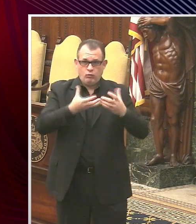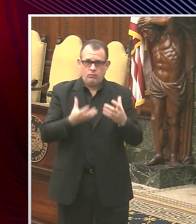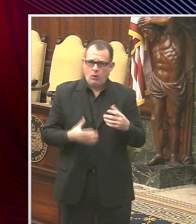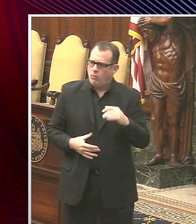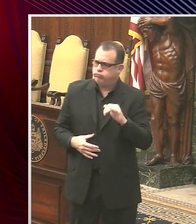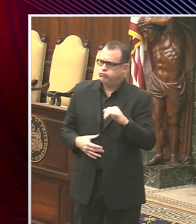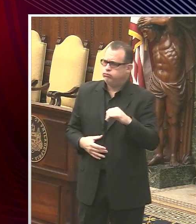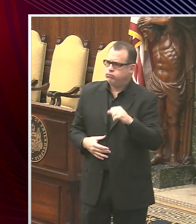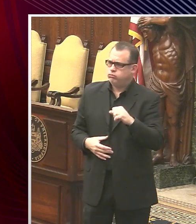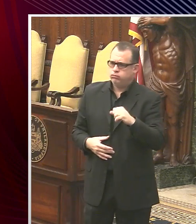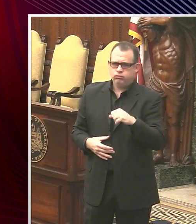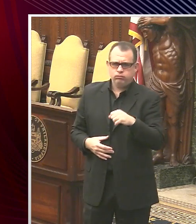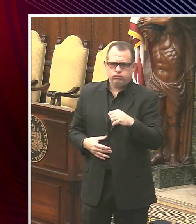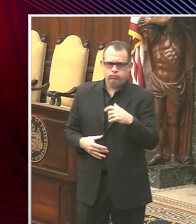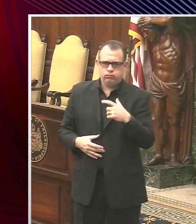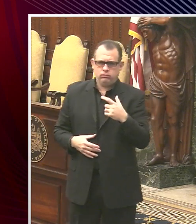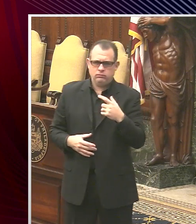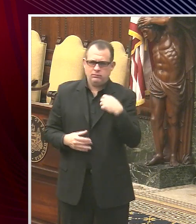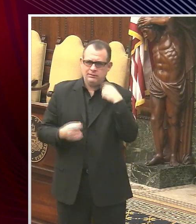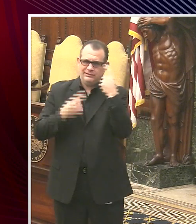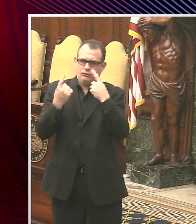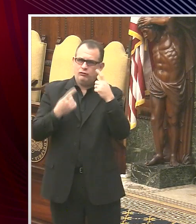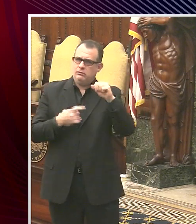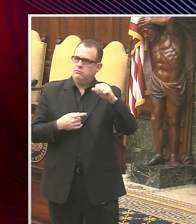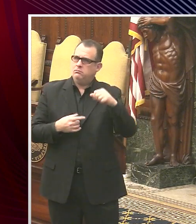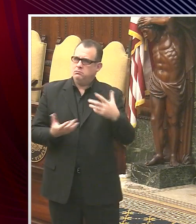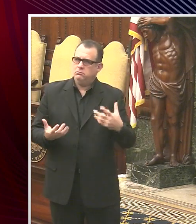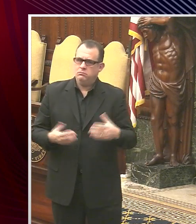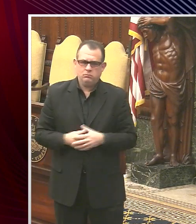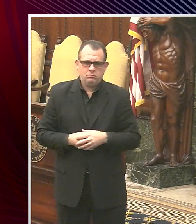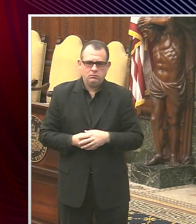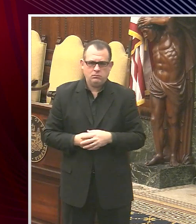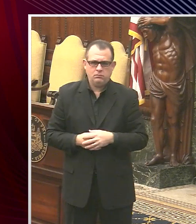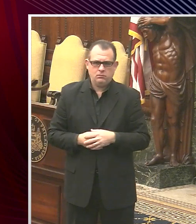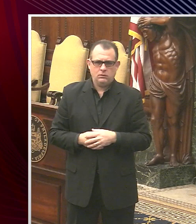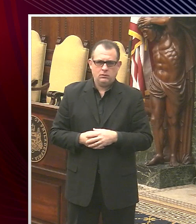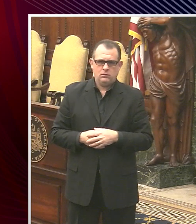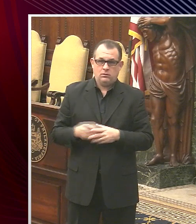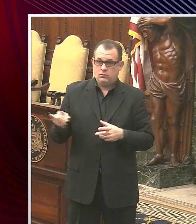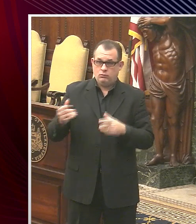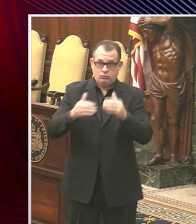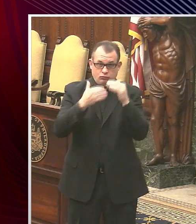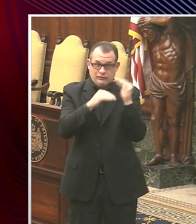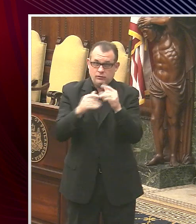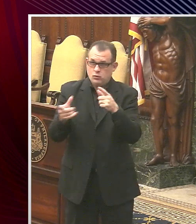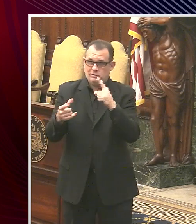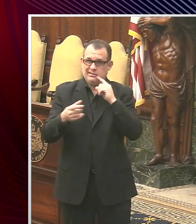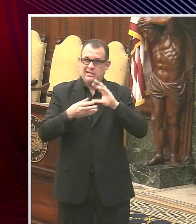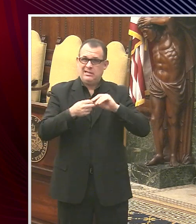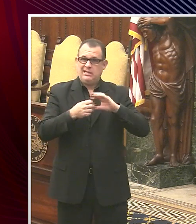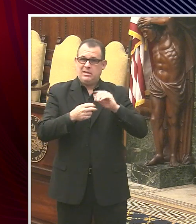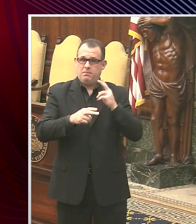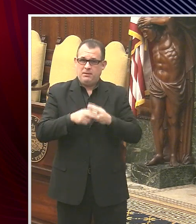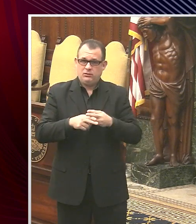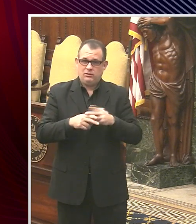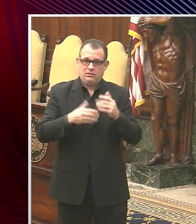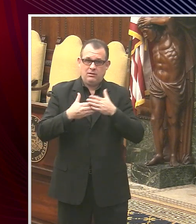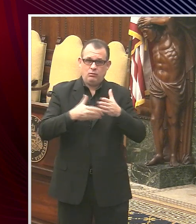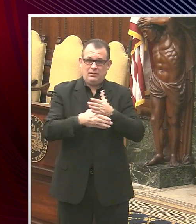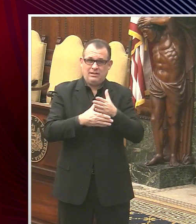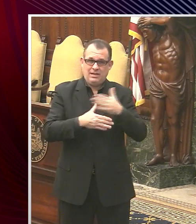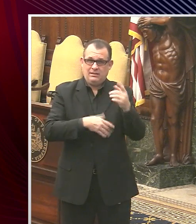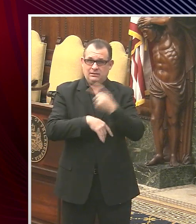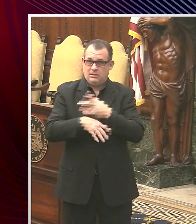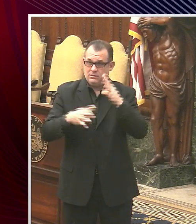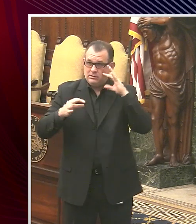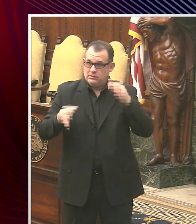the considerations. Okay. And with the restrictions, you mentioned that you'd be looking at that in the next few days. Will decision on